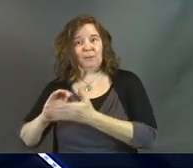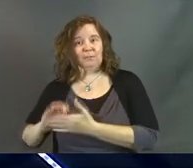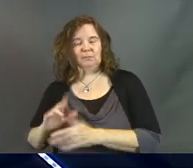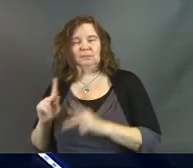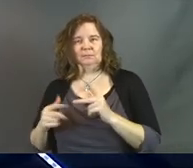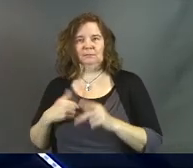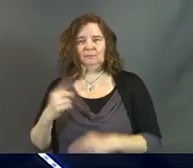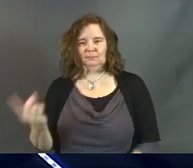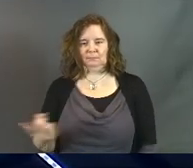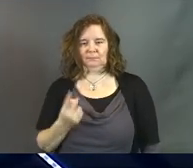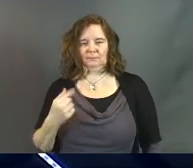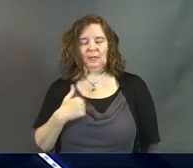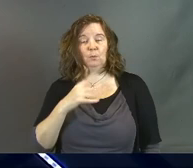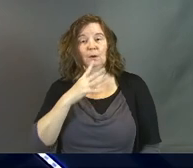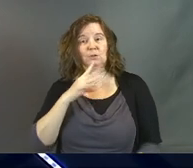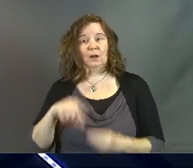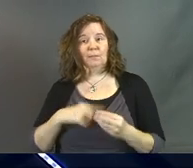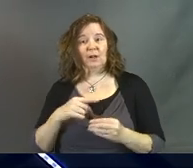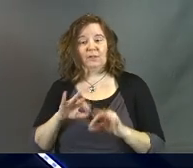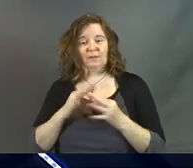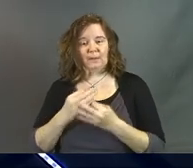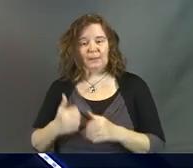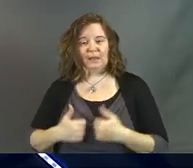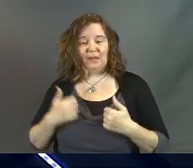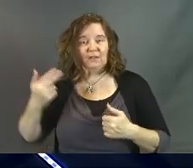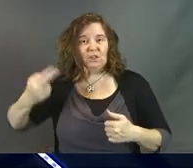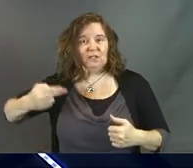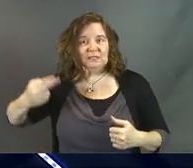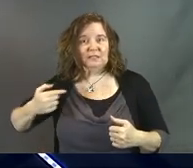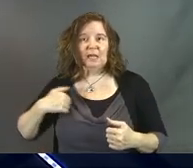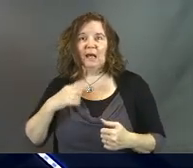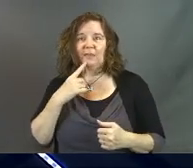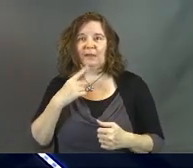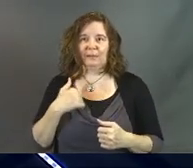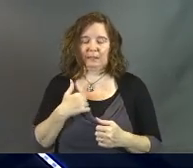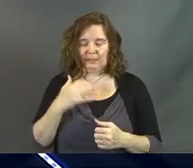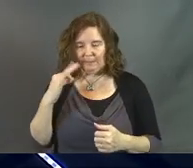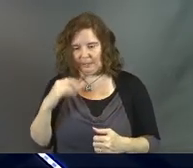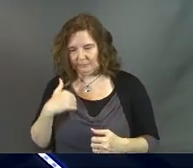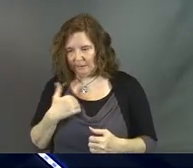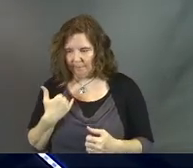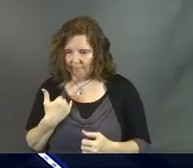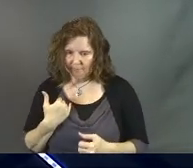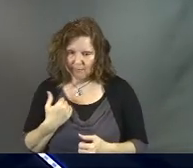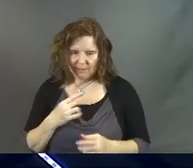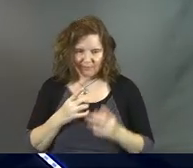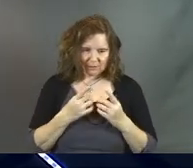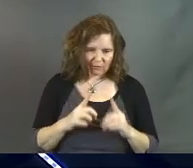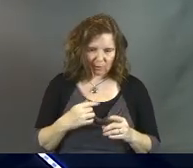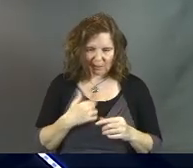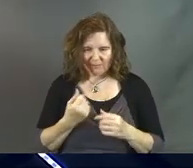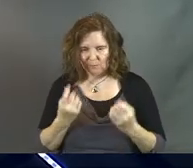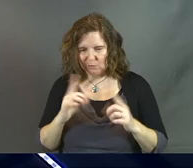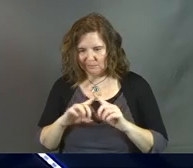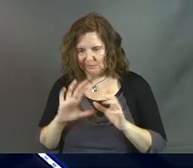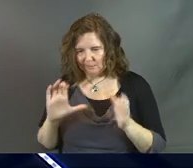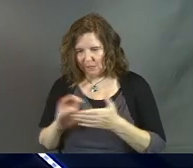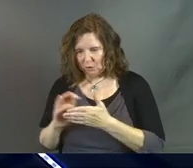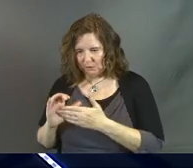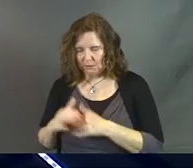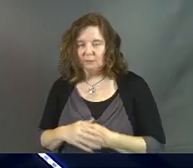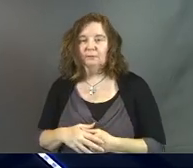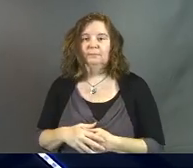Some people will come to me and we'll be talking about their family life and their history, and they'll be like, Pastor, I've got divorces, I've got multiple